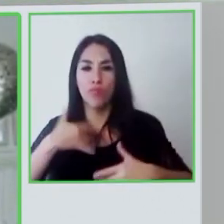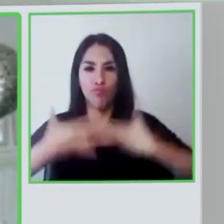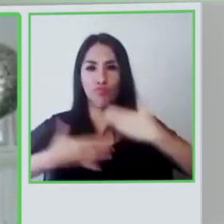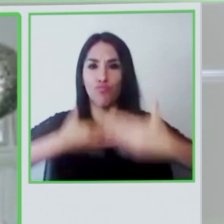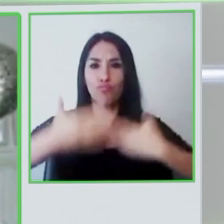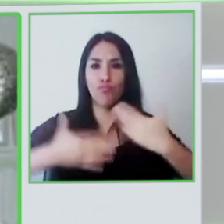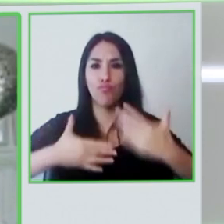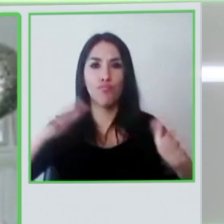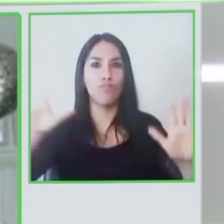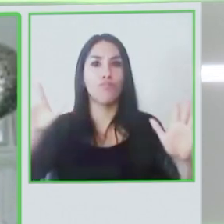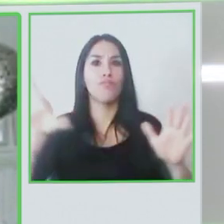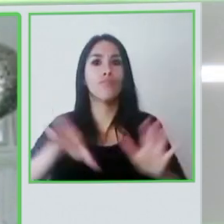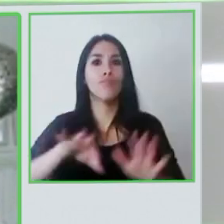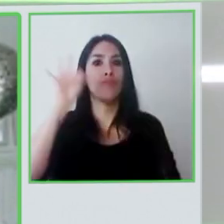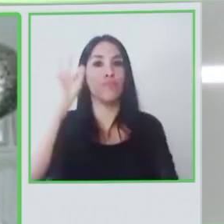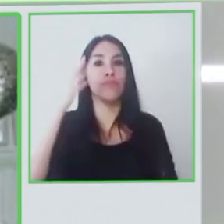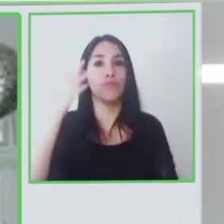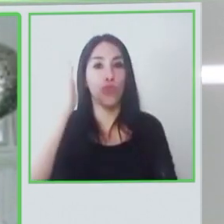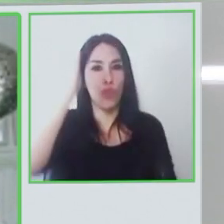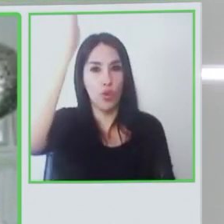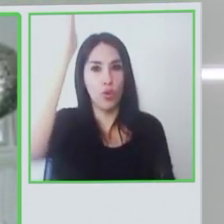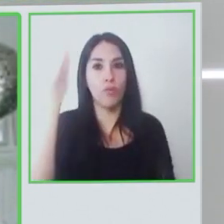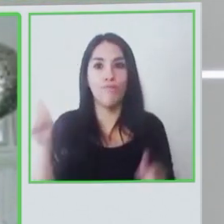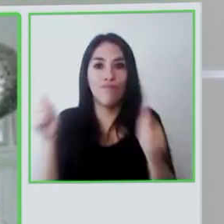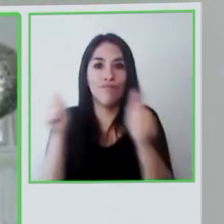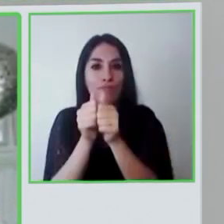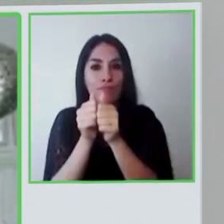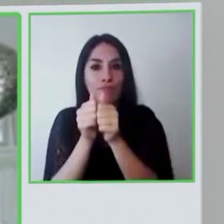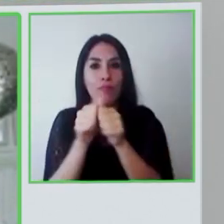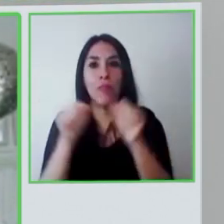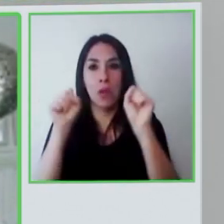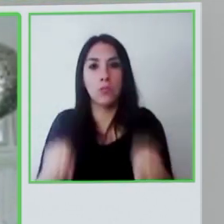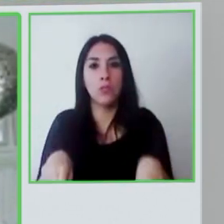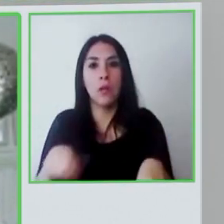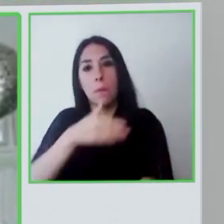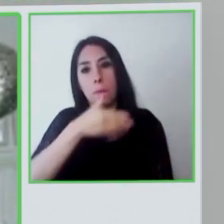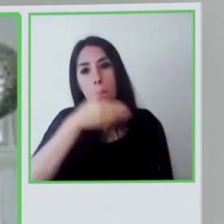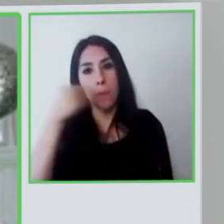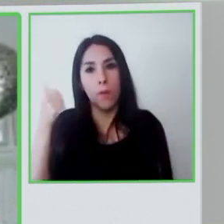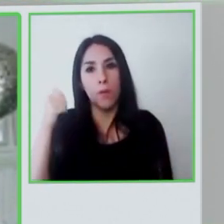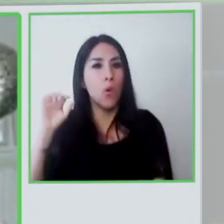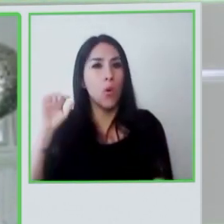of the future, and together we can create a better world, a more positive world.